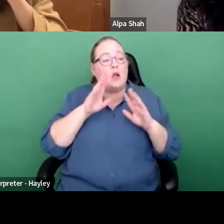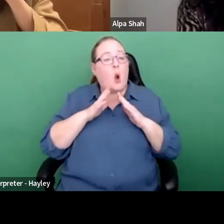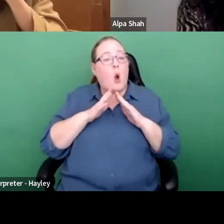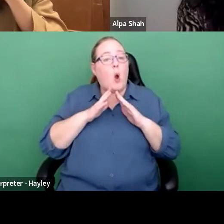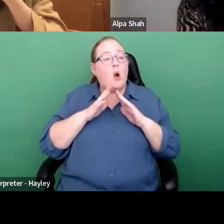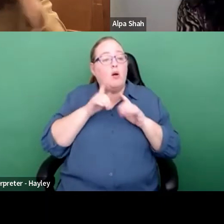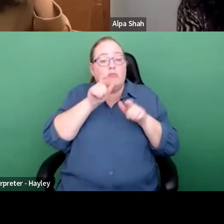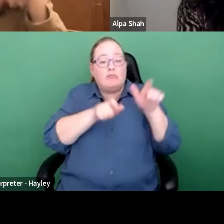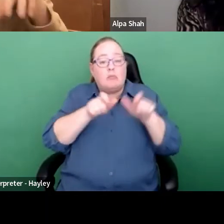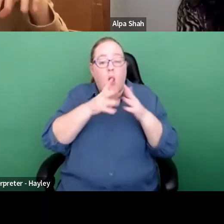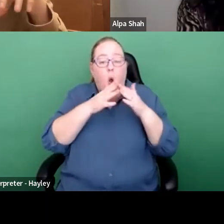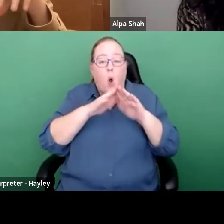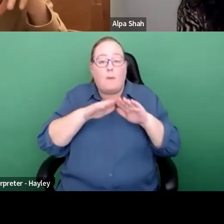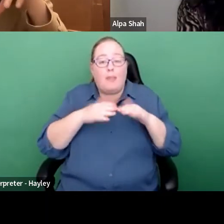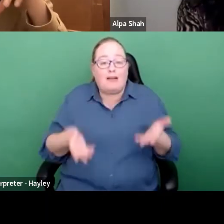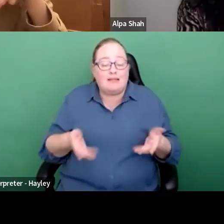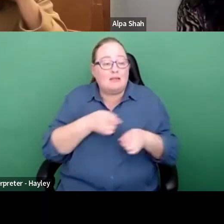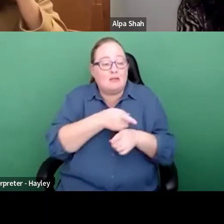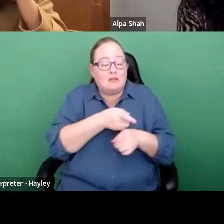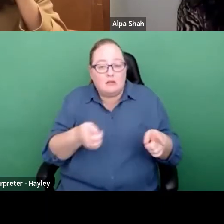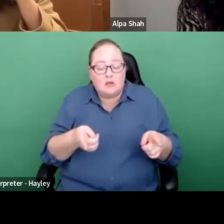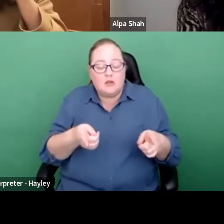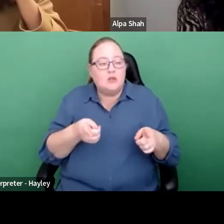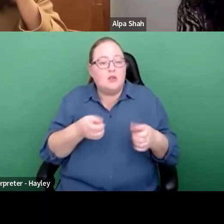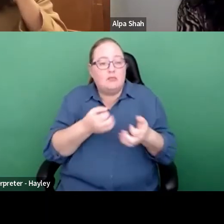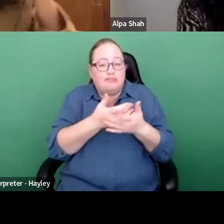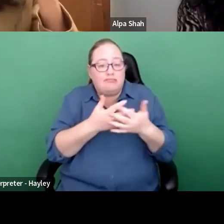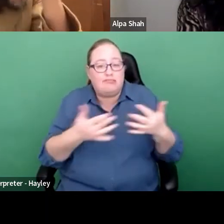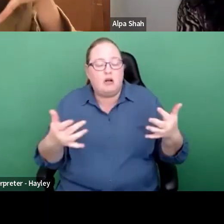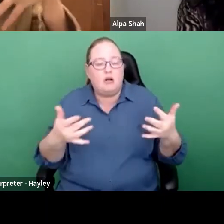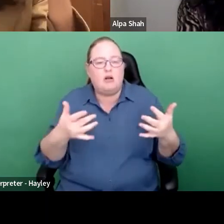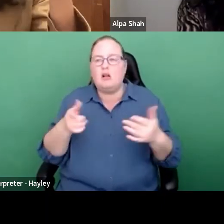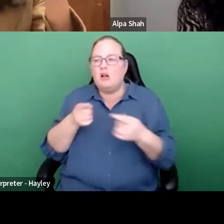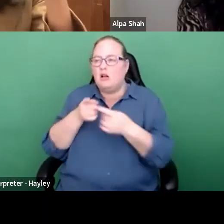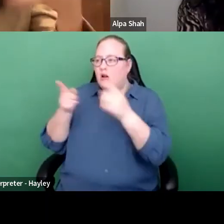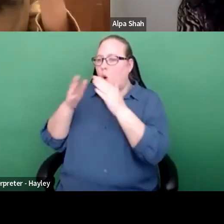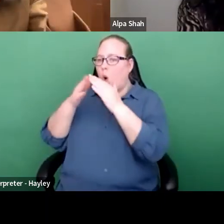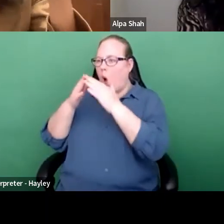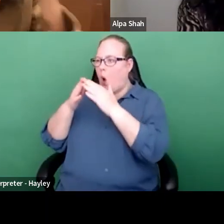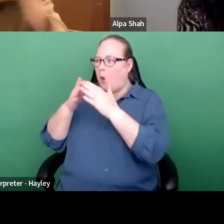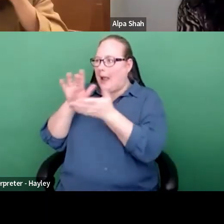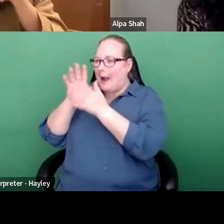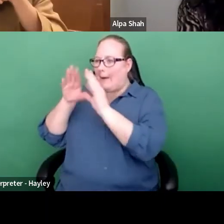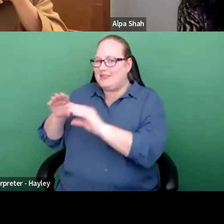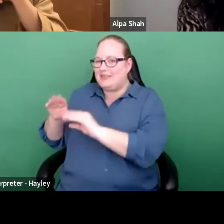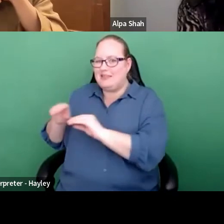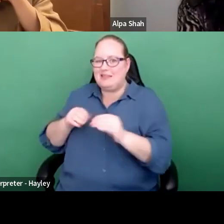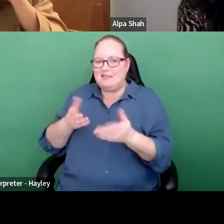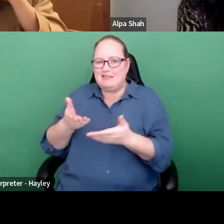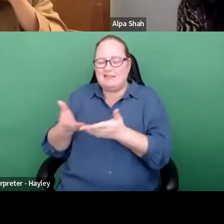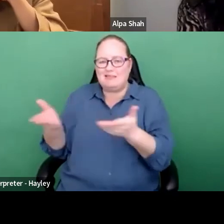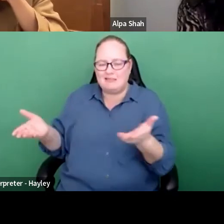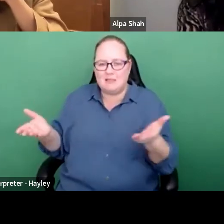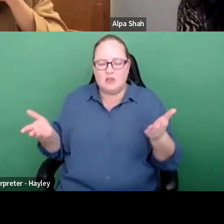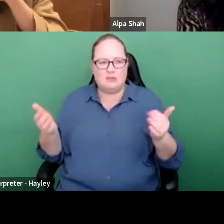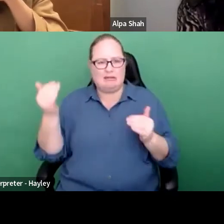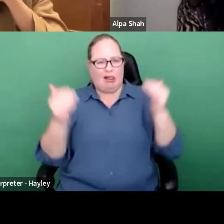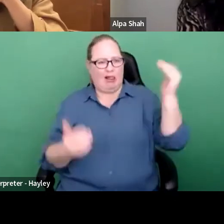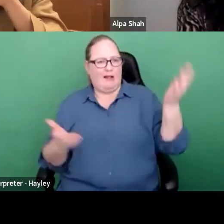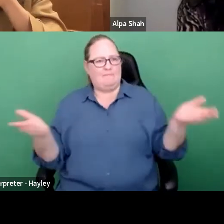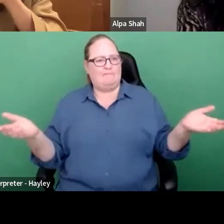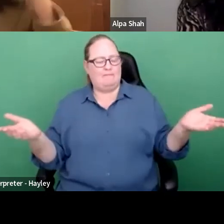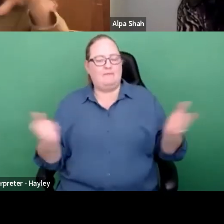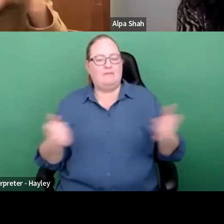By focusing on specific care practices that residents engage in to battle, conceal, or normalize emptiness across my two sites, my